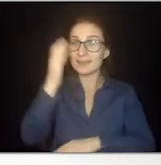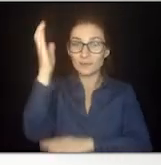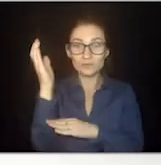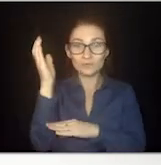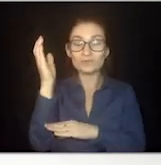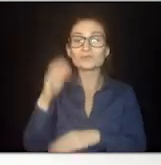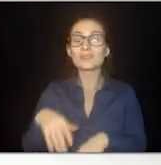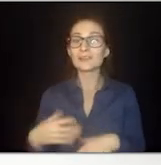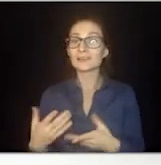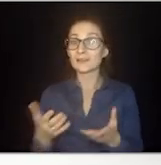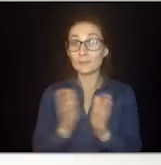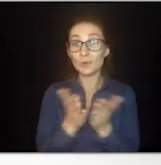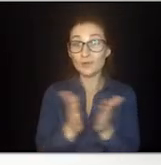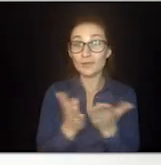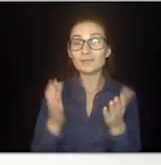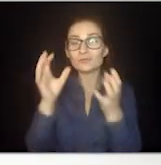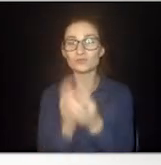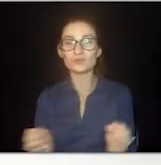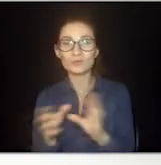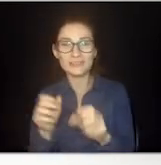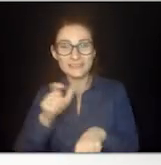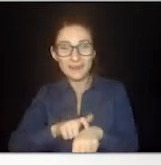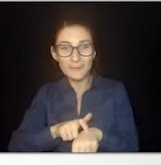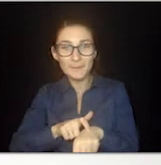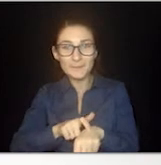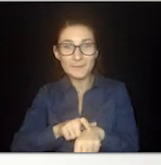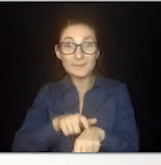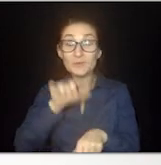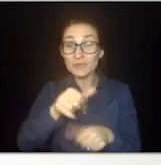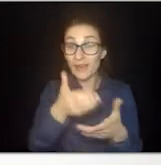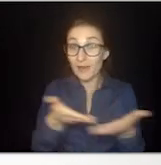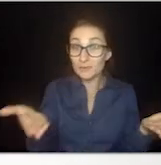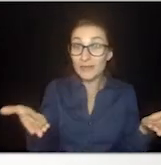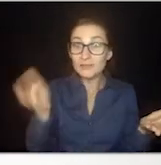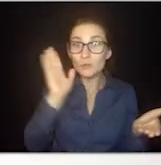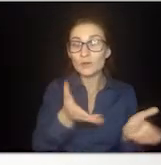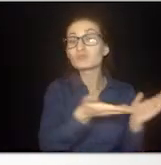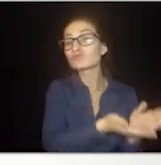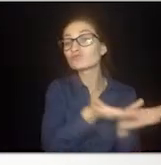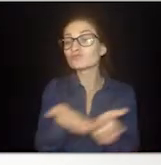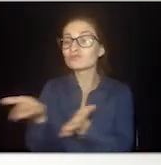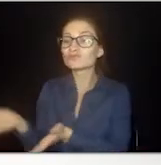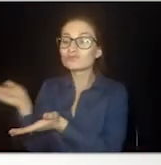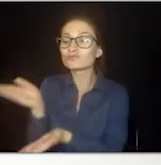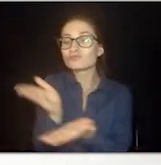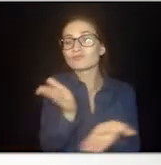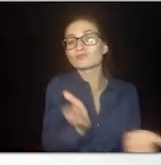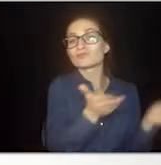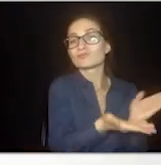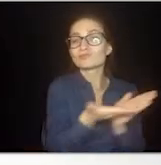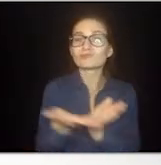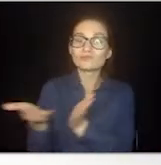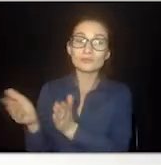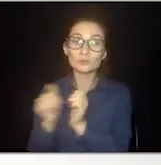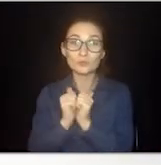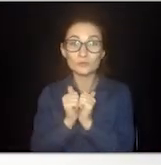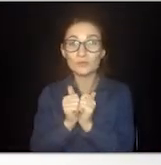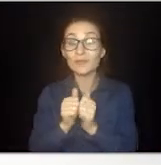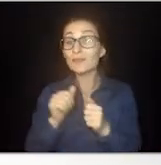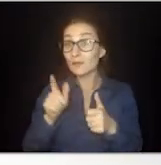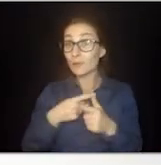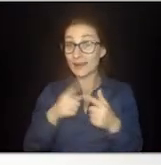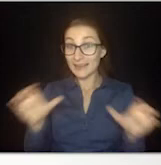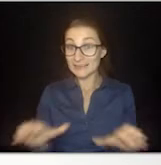lunchtime. The book was story time. And she carried the object with her, and then when the activity was